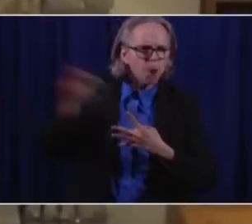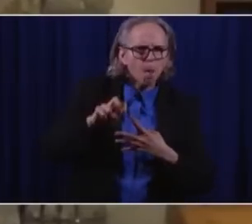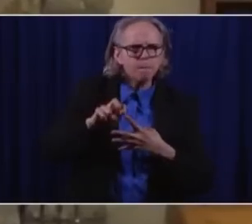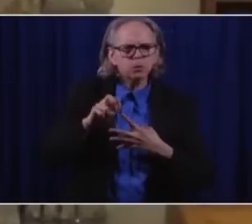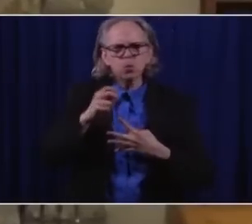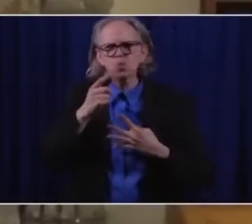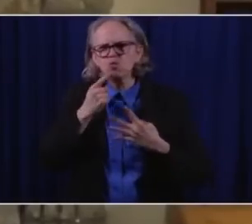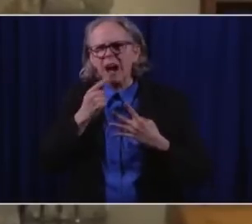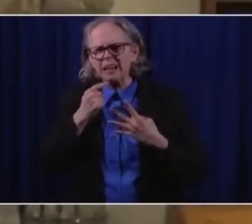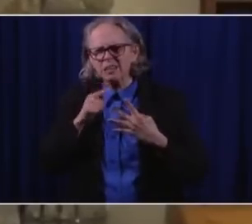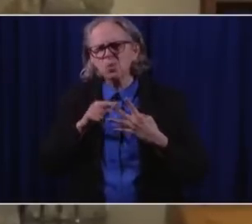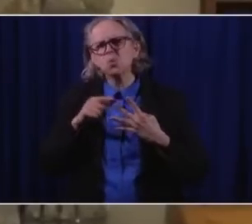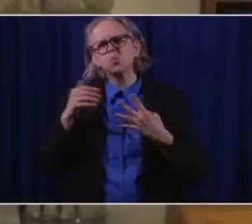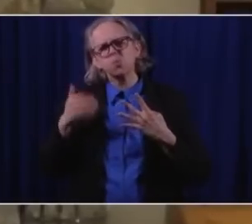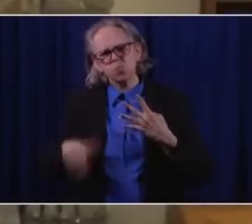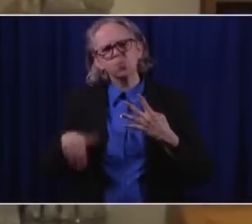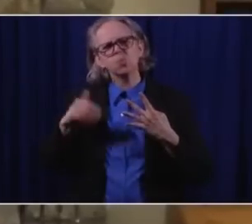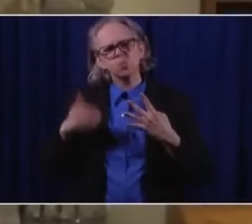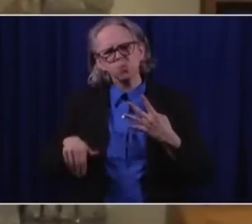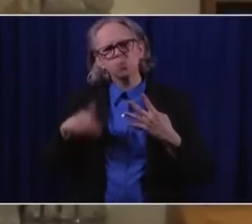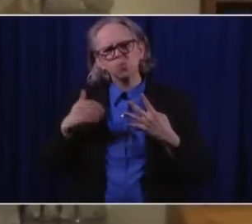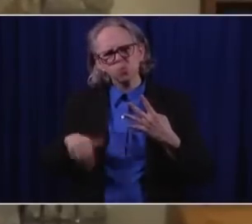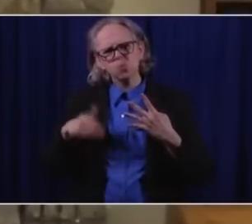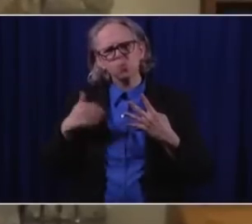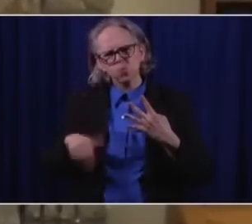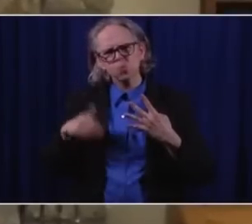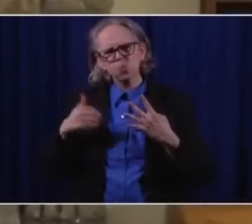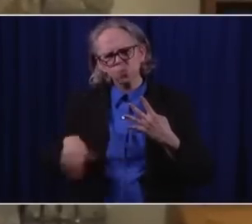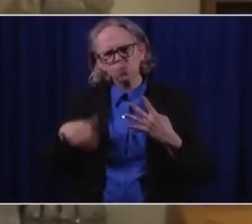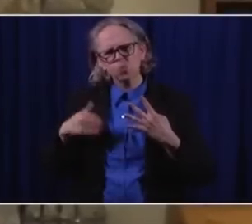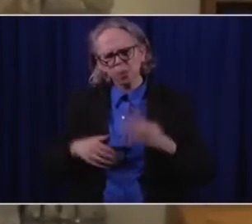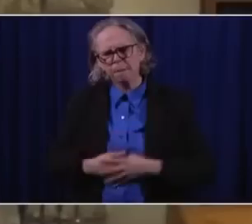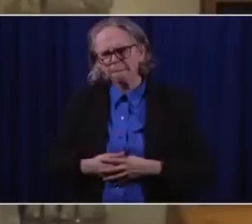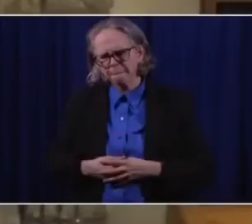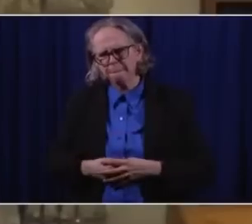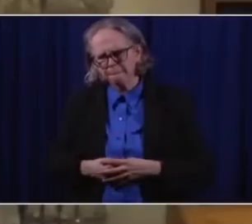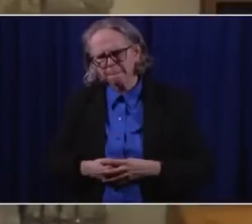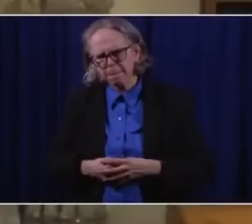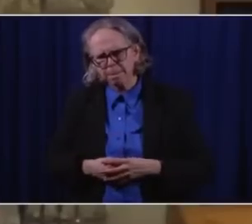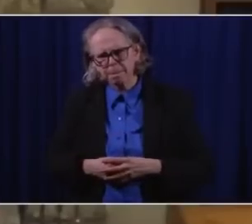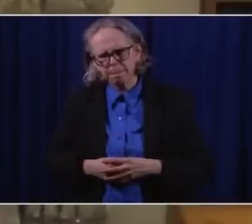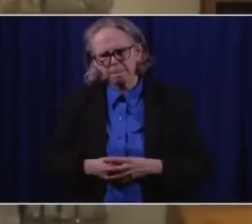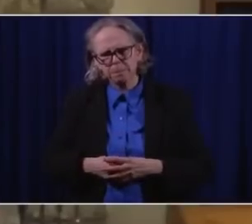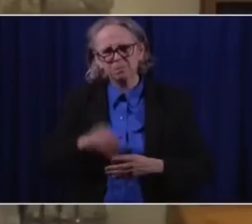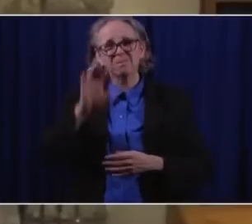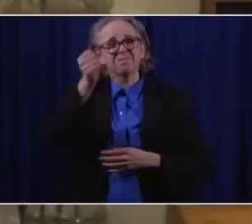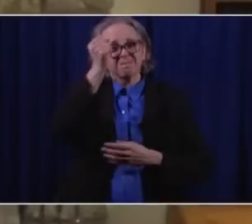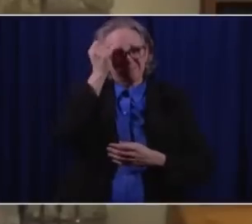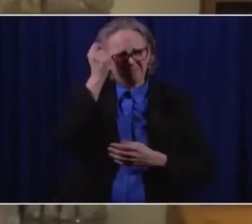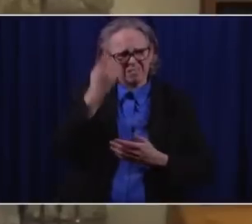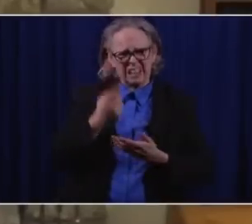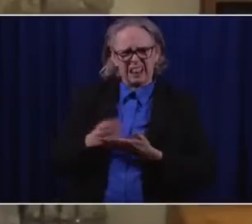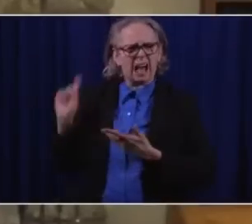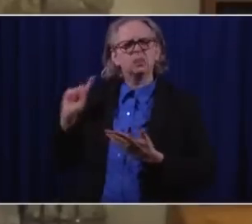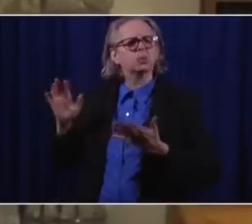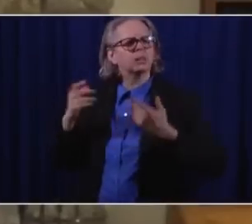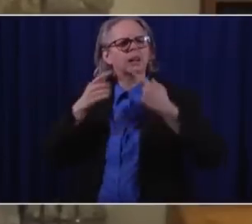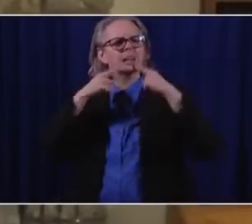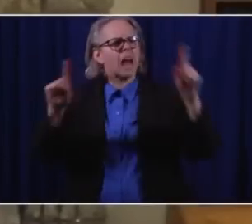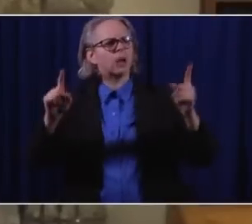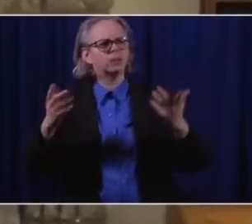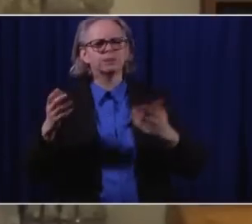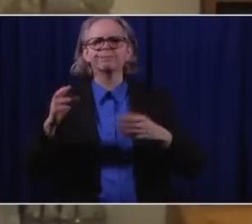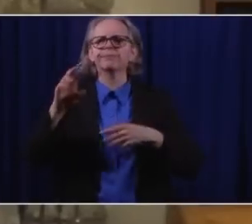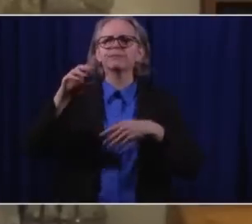announced last week about our retail compliance unit, and we have very, very good